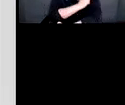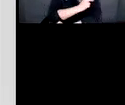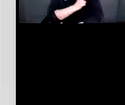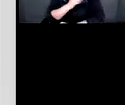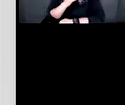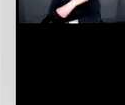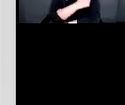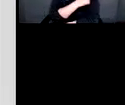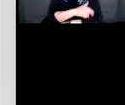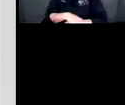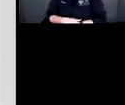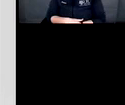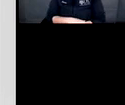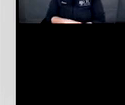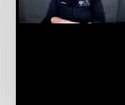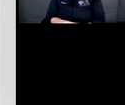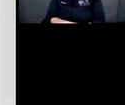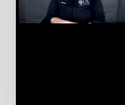can